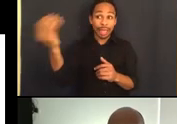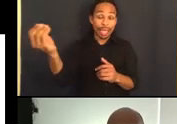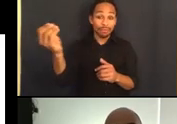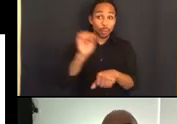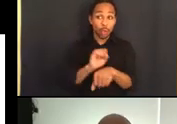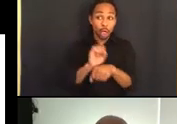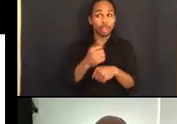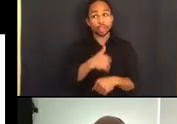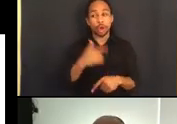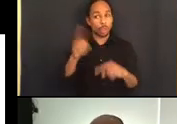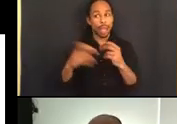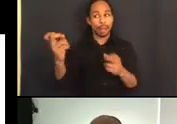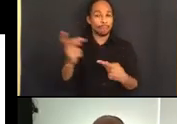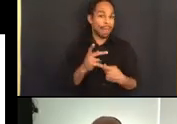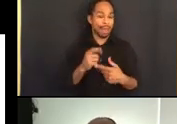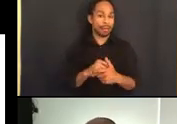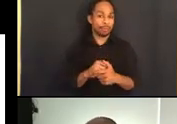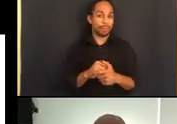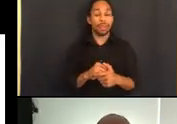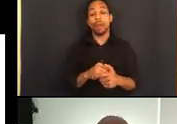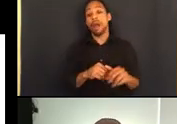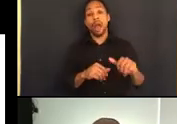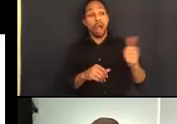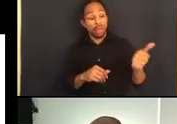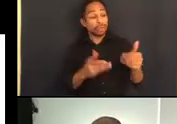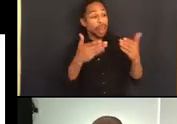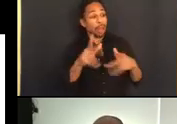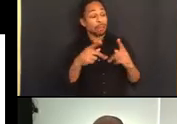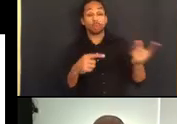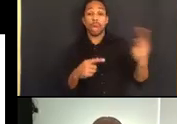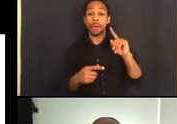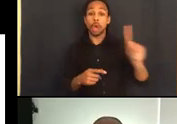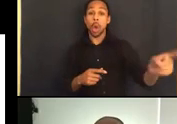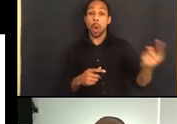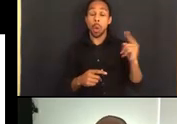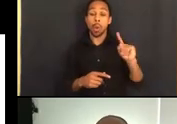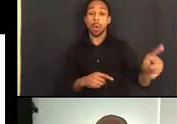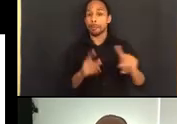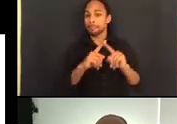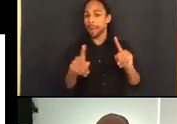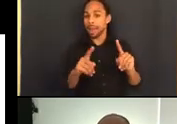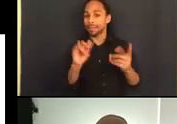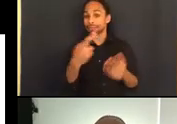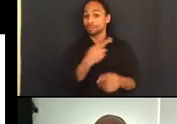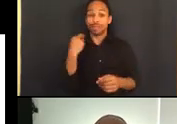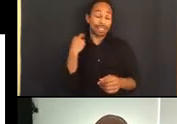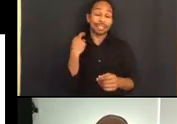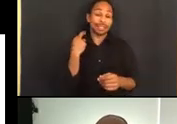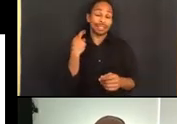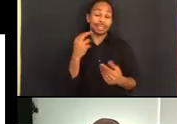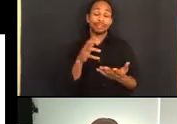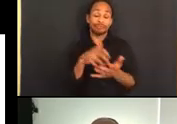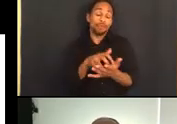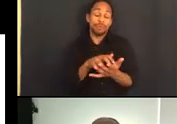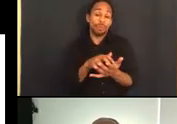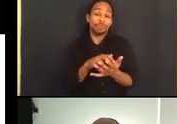can't come back, while others are allowing people to come and go, which is of course putting people in a vulnerable situation.